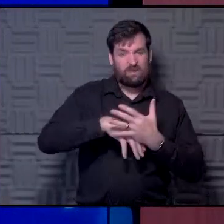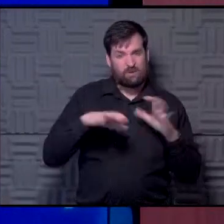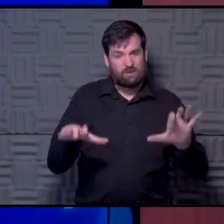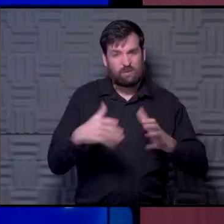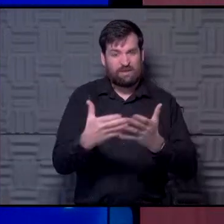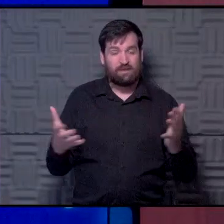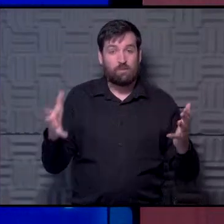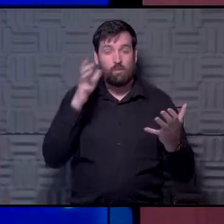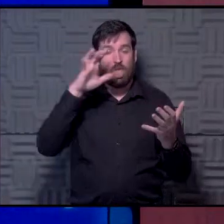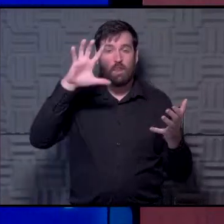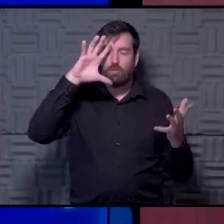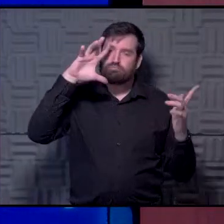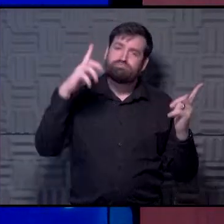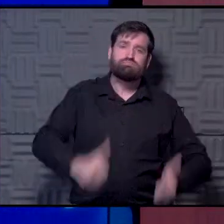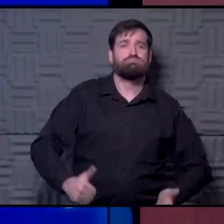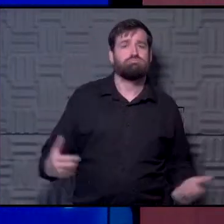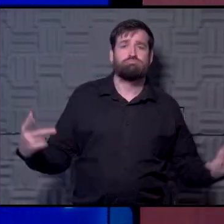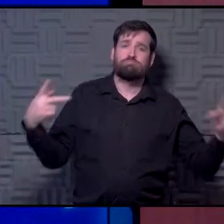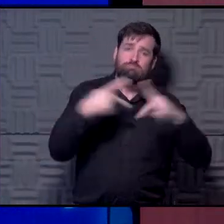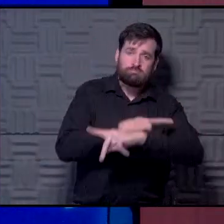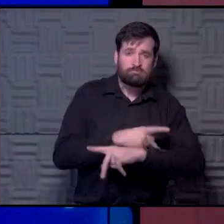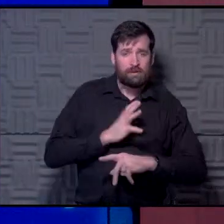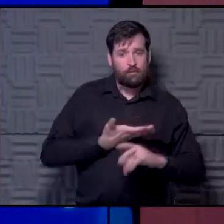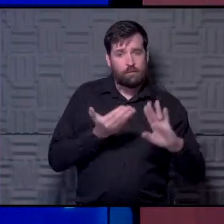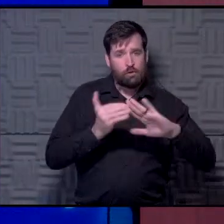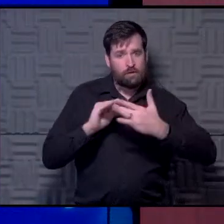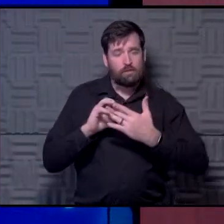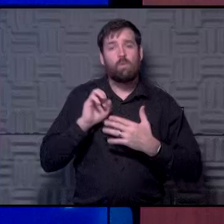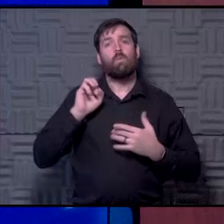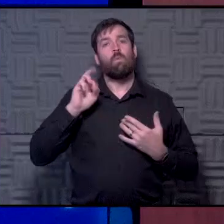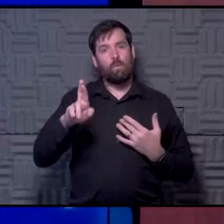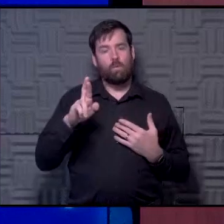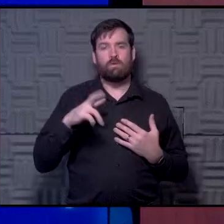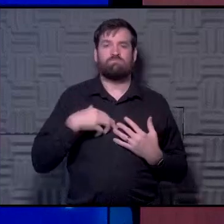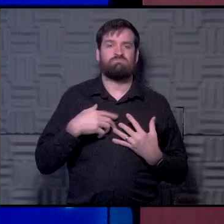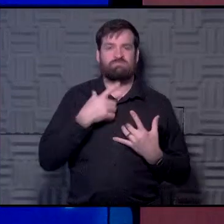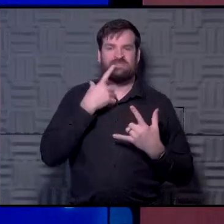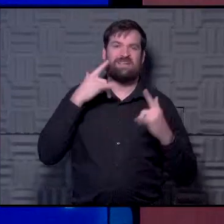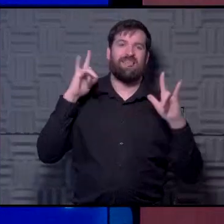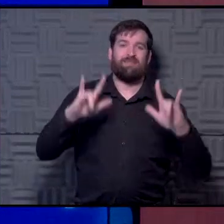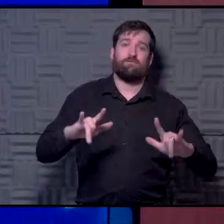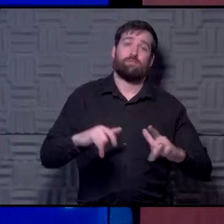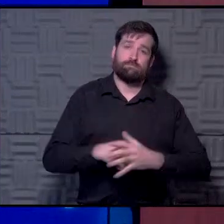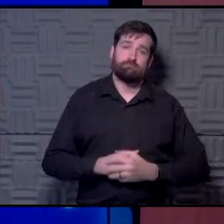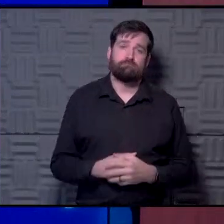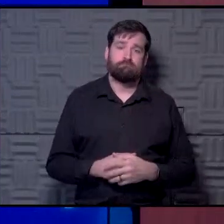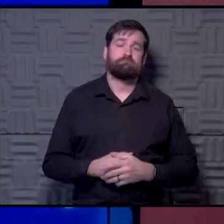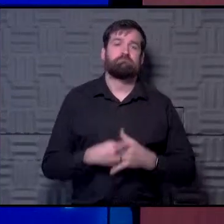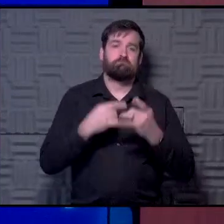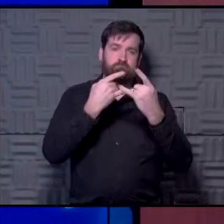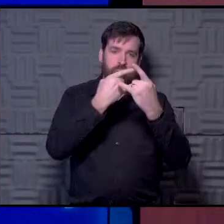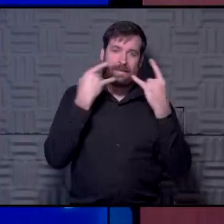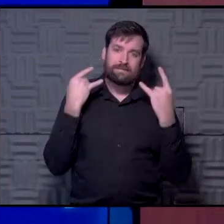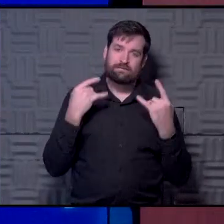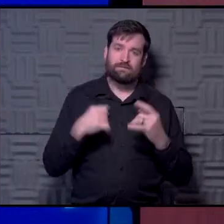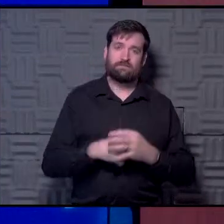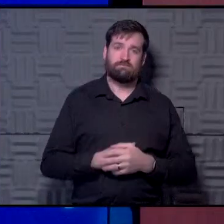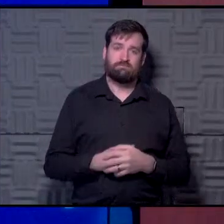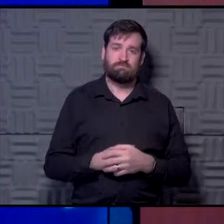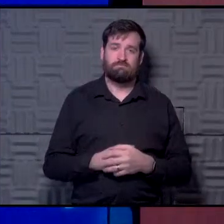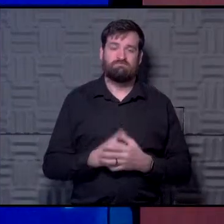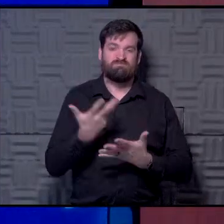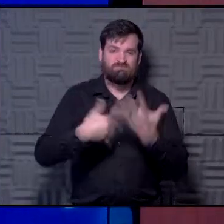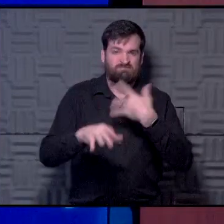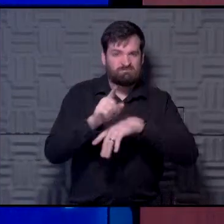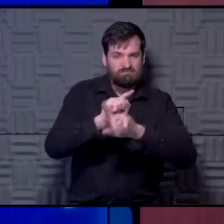make our community worse? Are we going to do it by saying, I love you, by wearing a mask, by